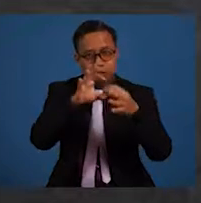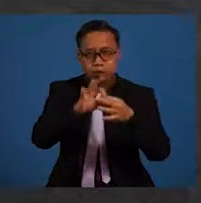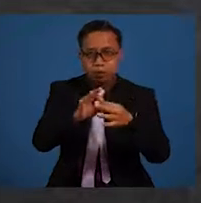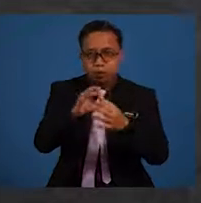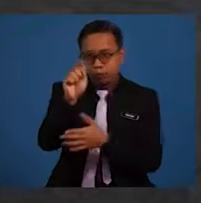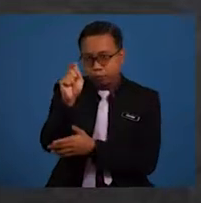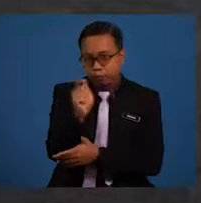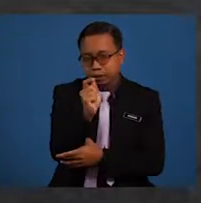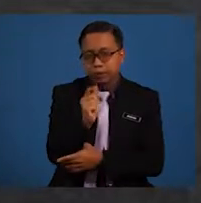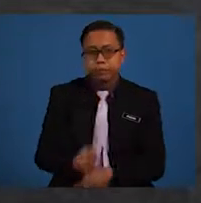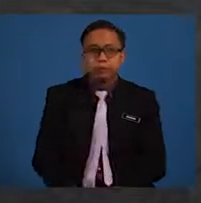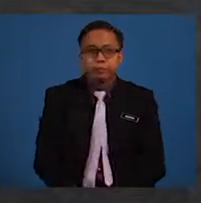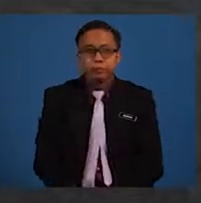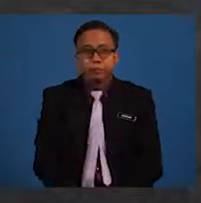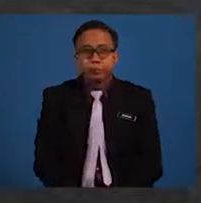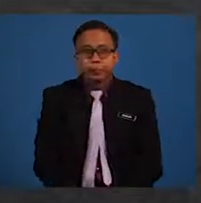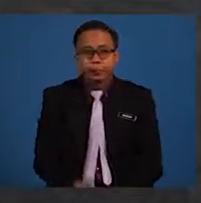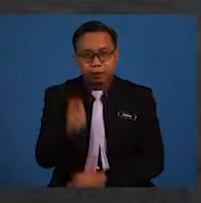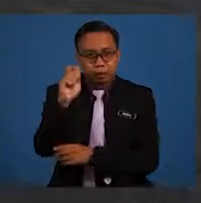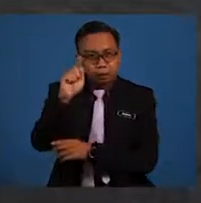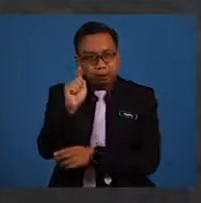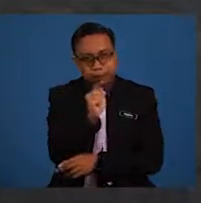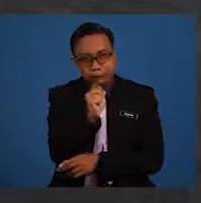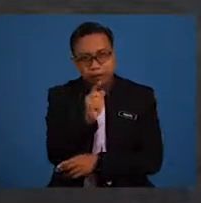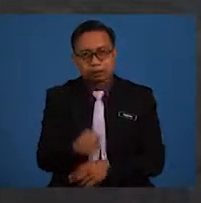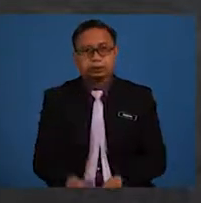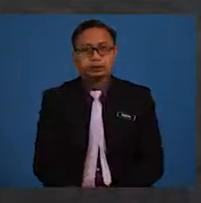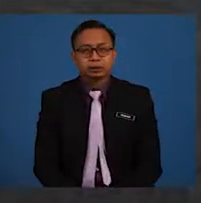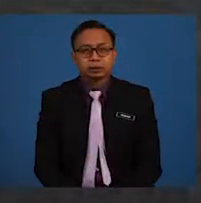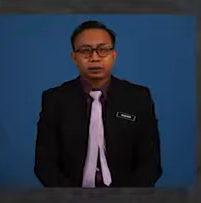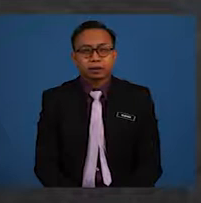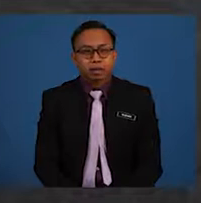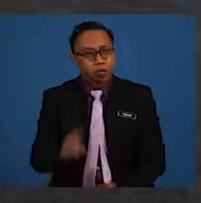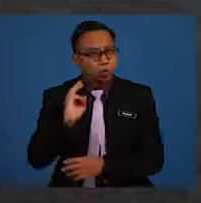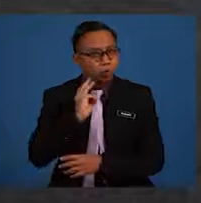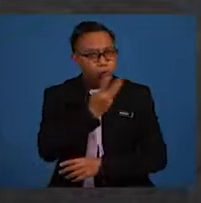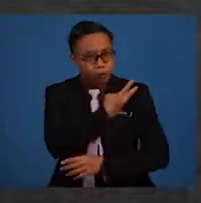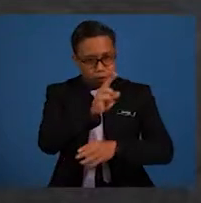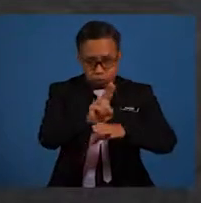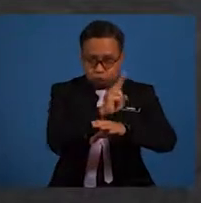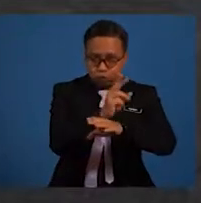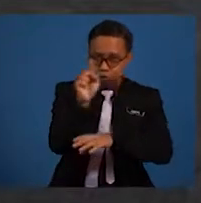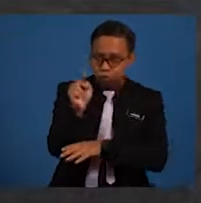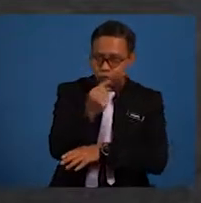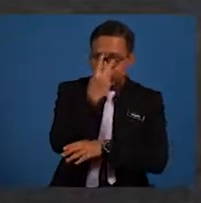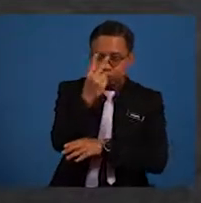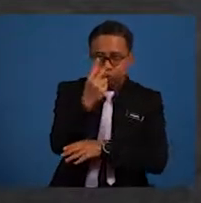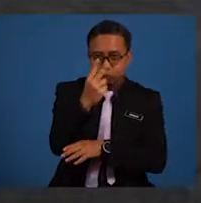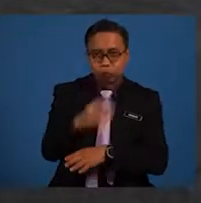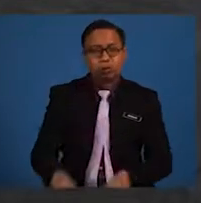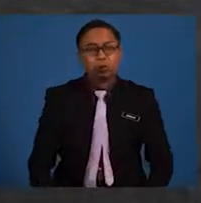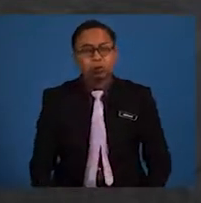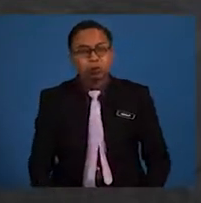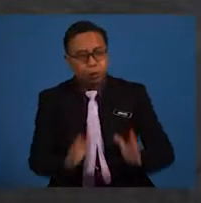comma? The comma. We use a comma to set off